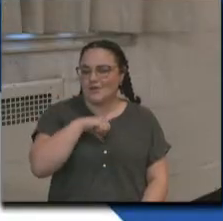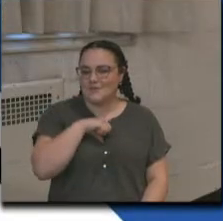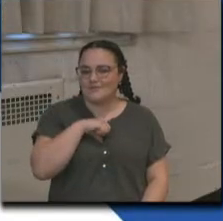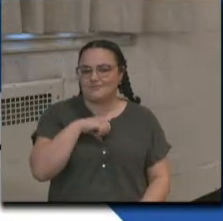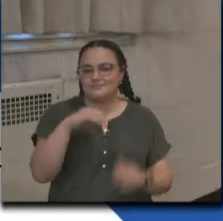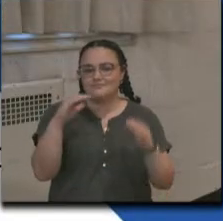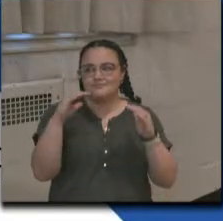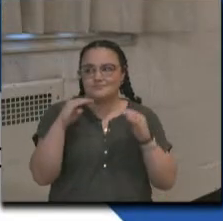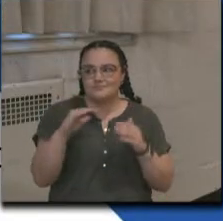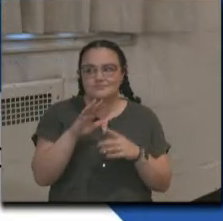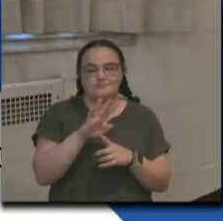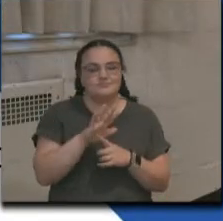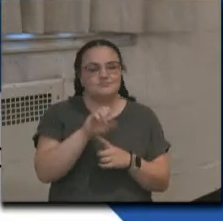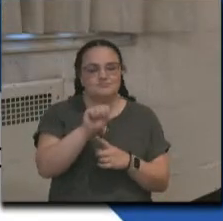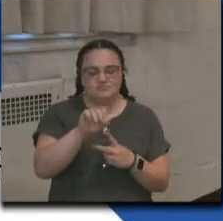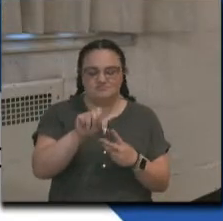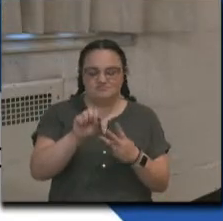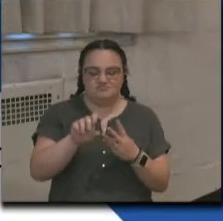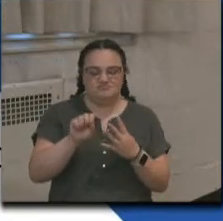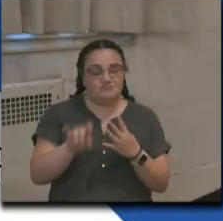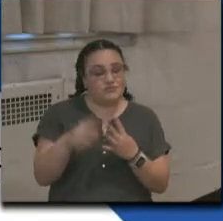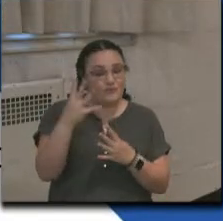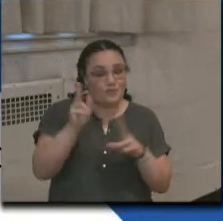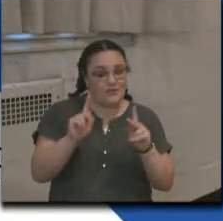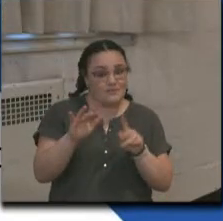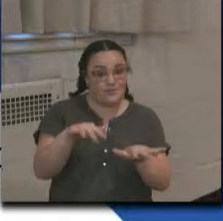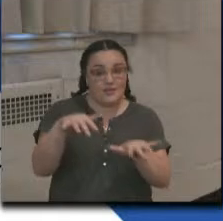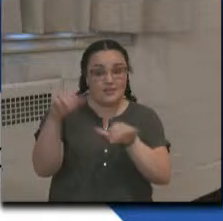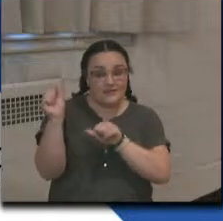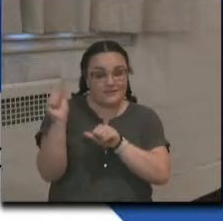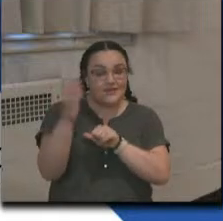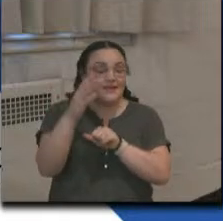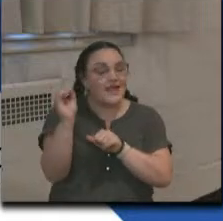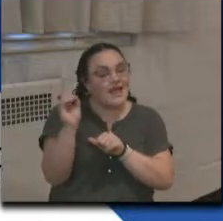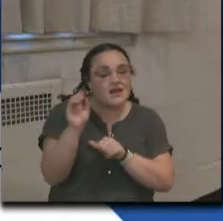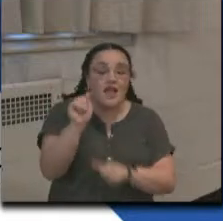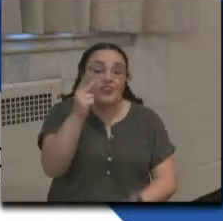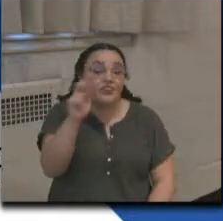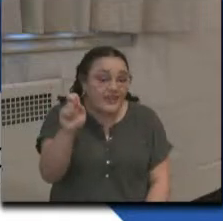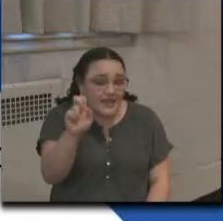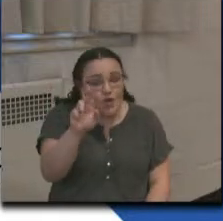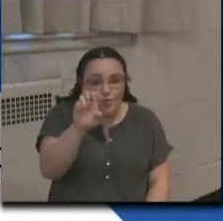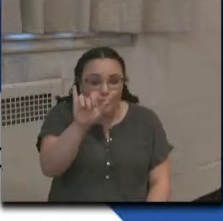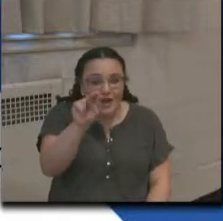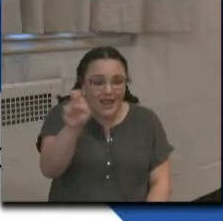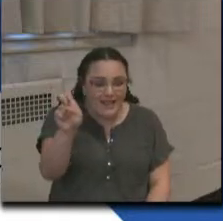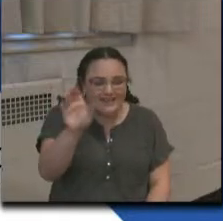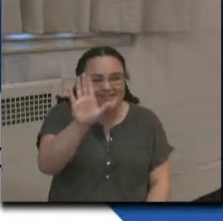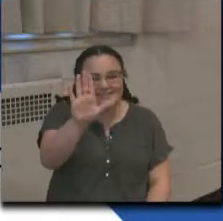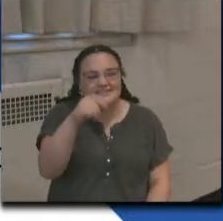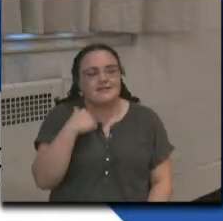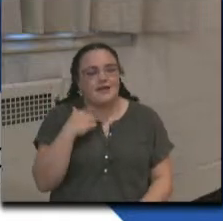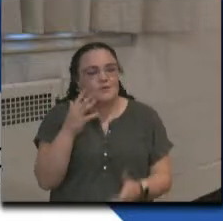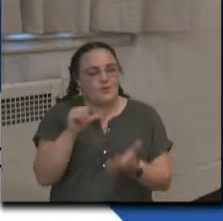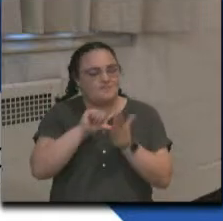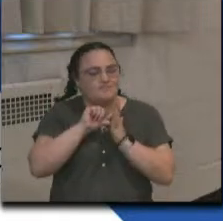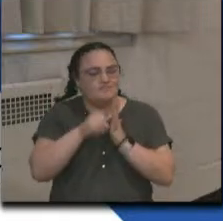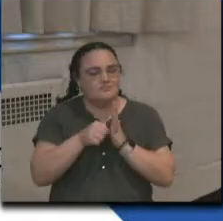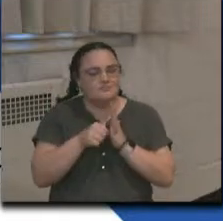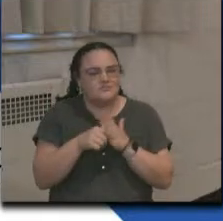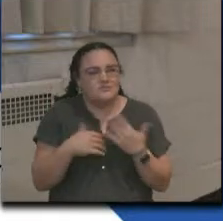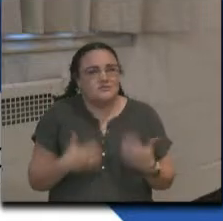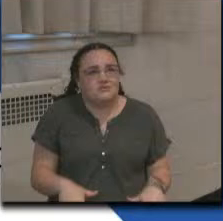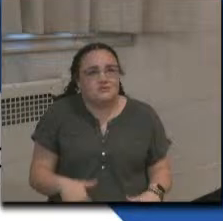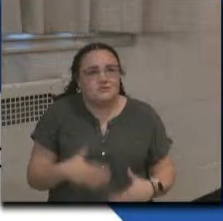Mickens Murray, Dr. Juanita Miller, Board Member Rout, and the Rain Rivera Forbes, allow me to take a moment to express my most